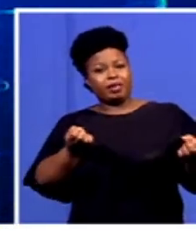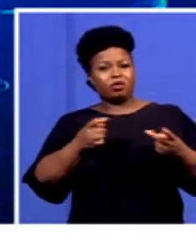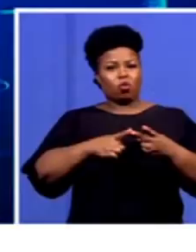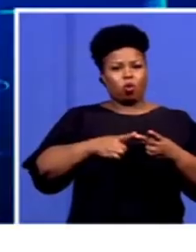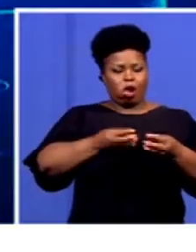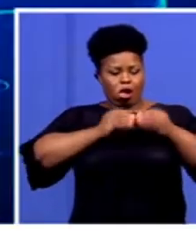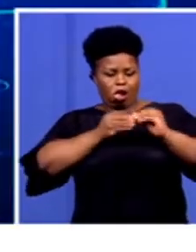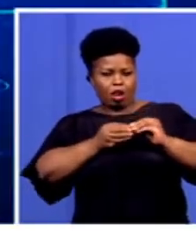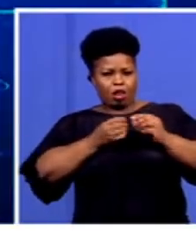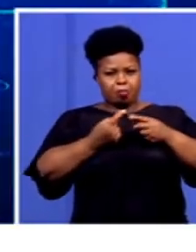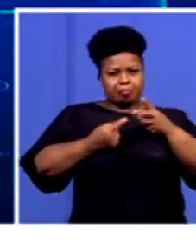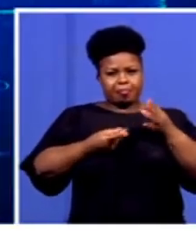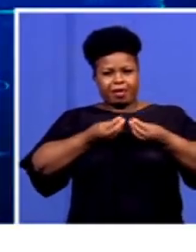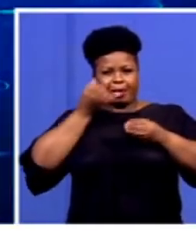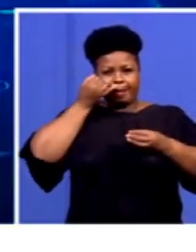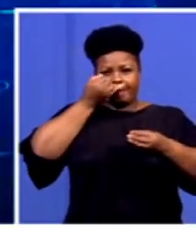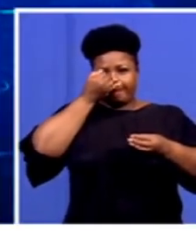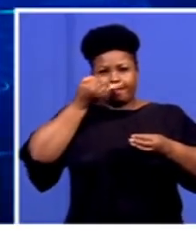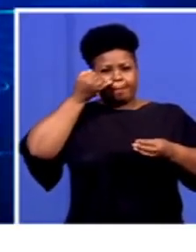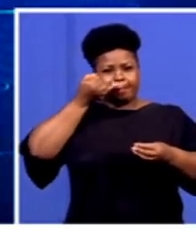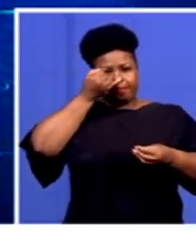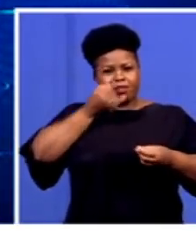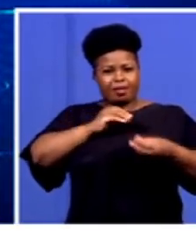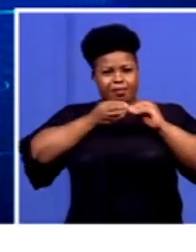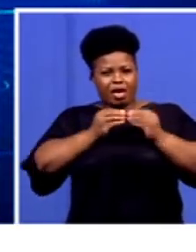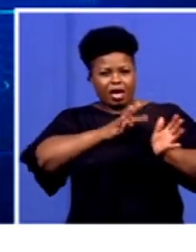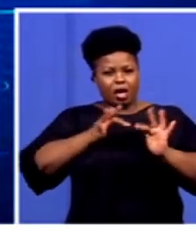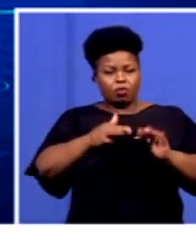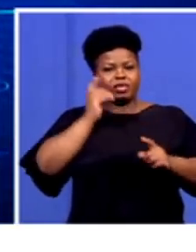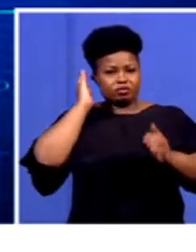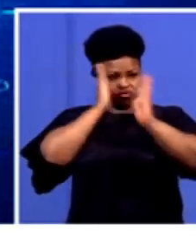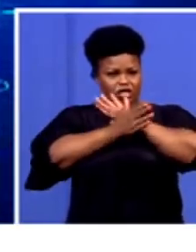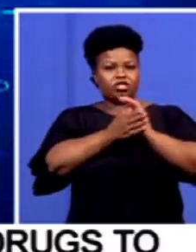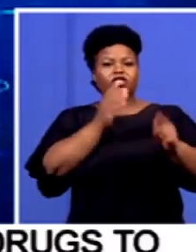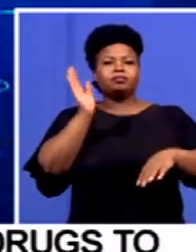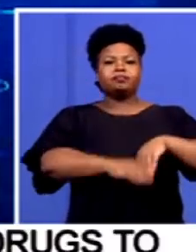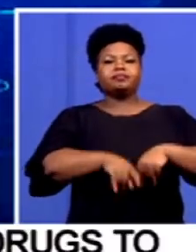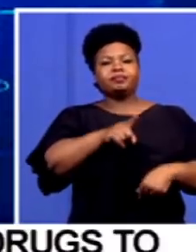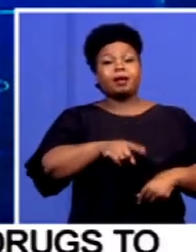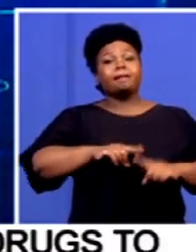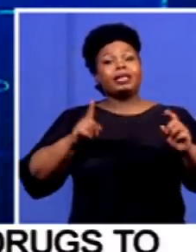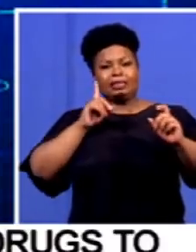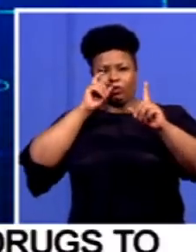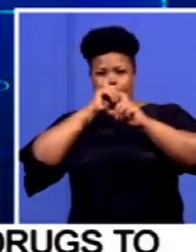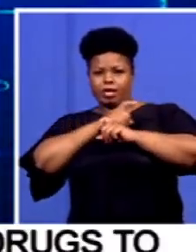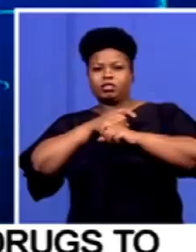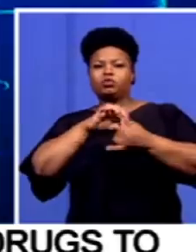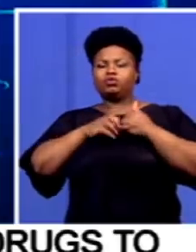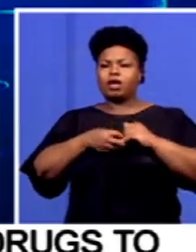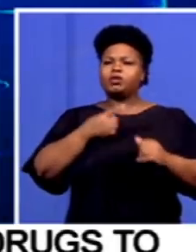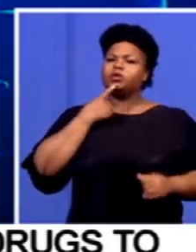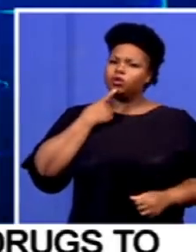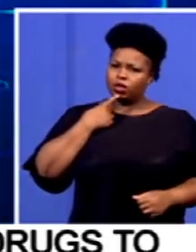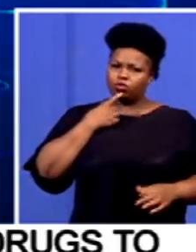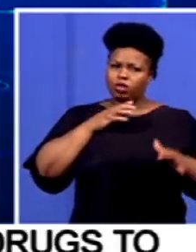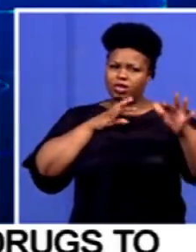ingredients to manufacture drugs, it becomes a straight charge. Where the complication comes in is trying to